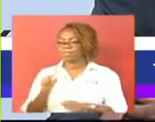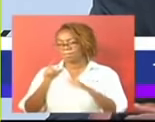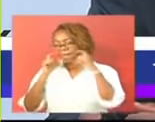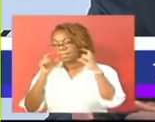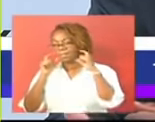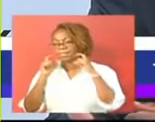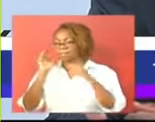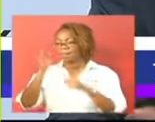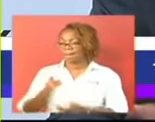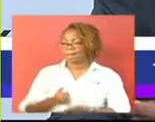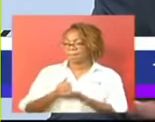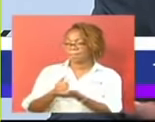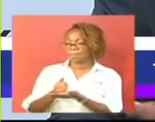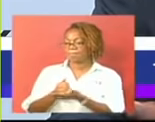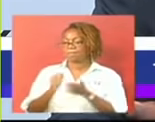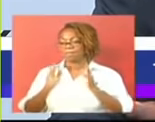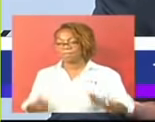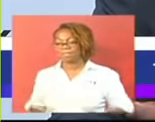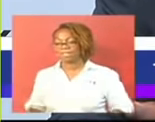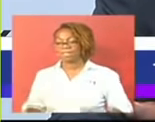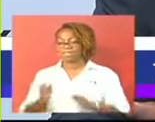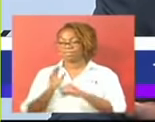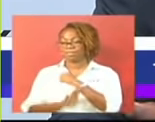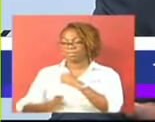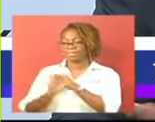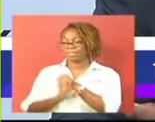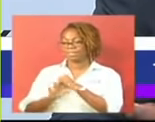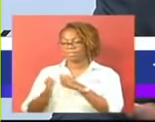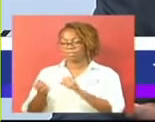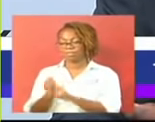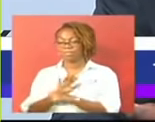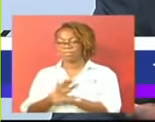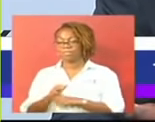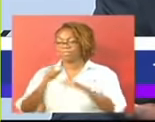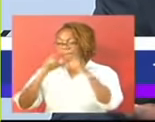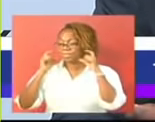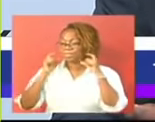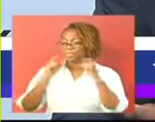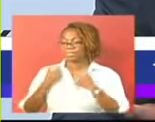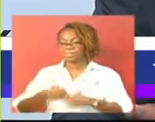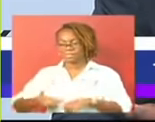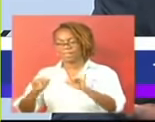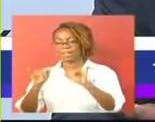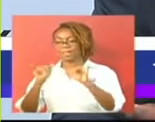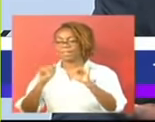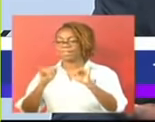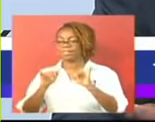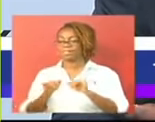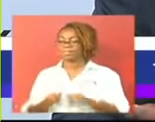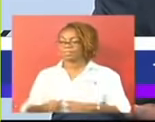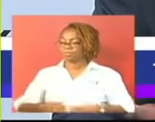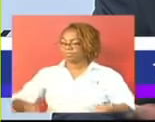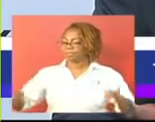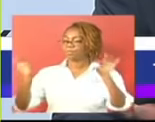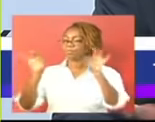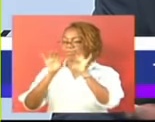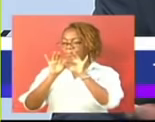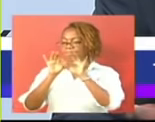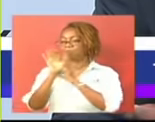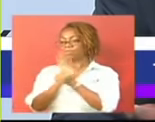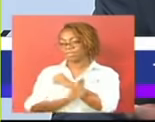that even further. So the masks still remain an important layer, no pun intended, of protection for the